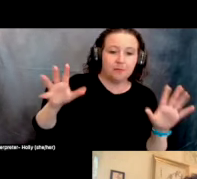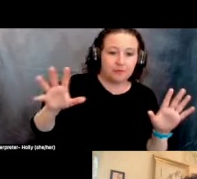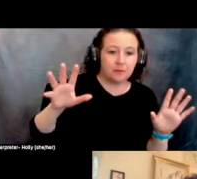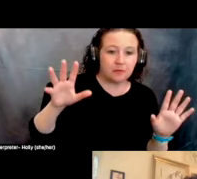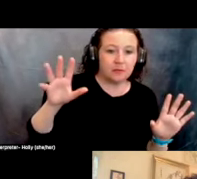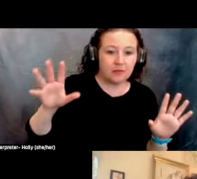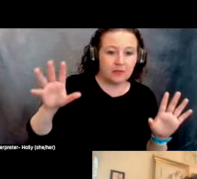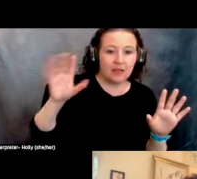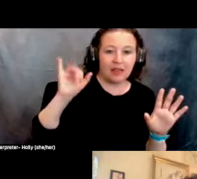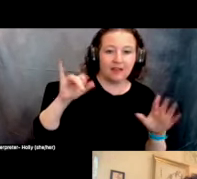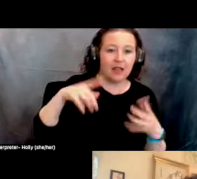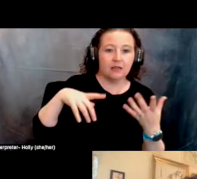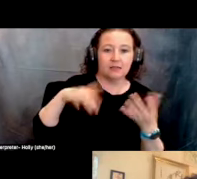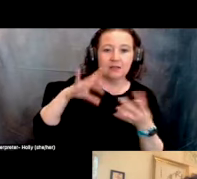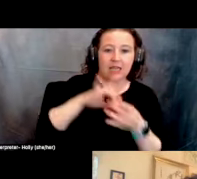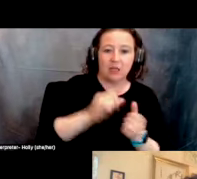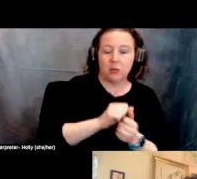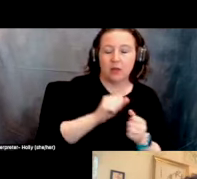into eugenics,